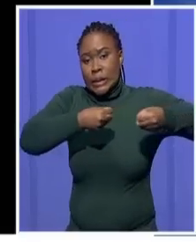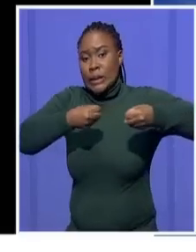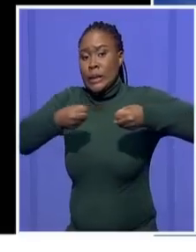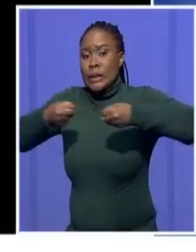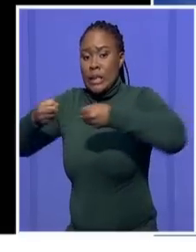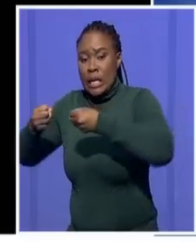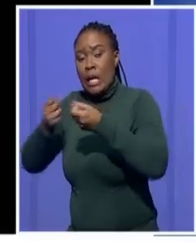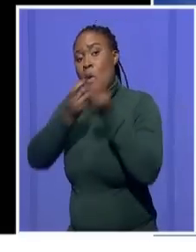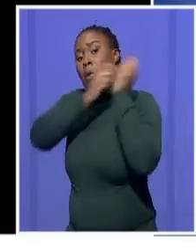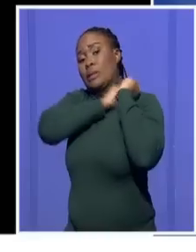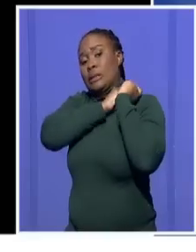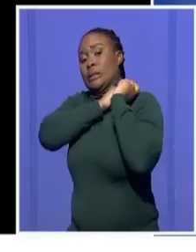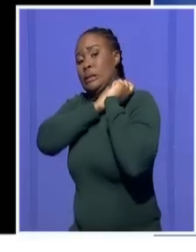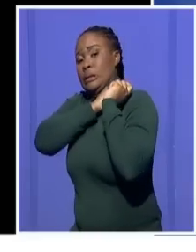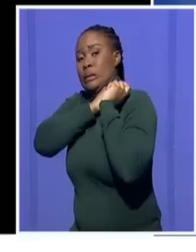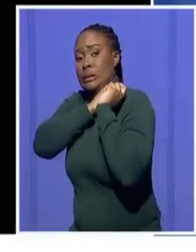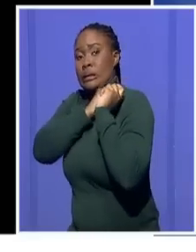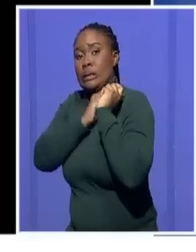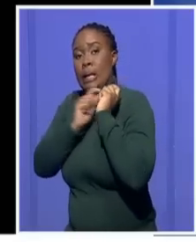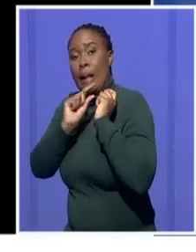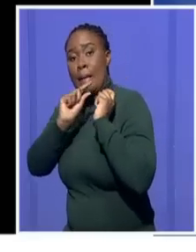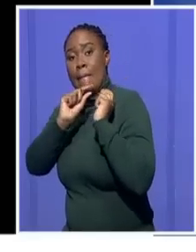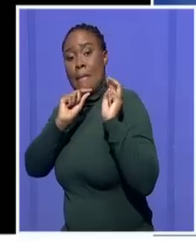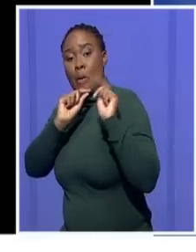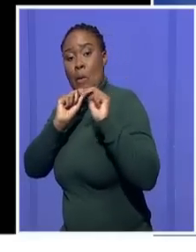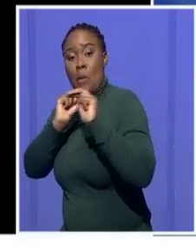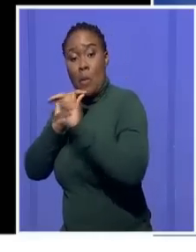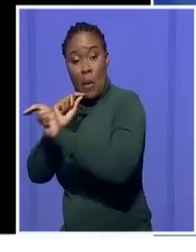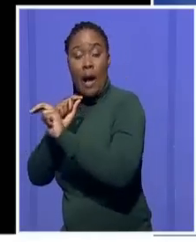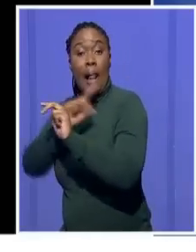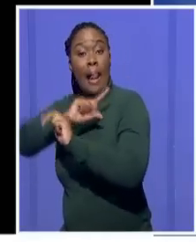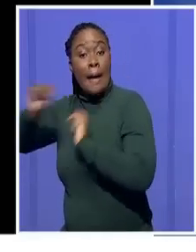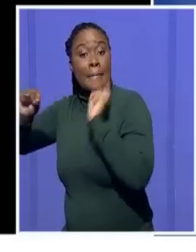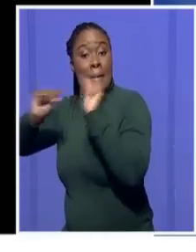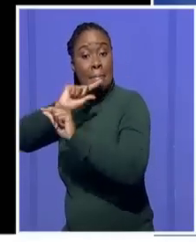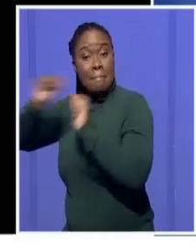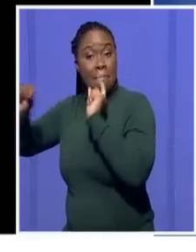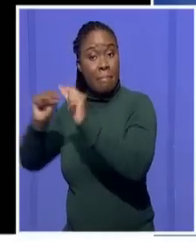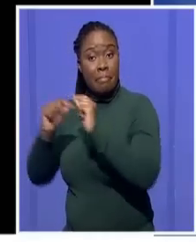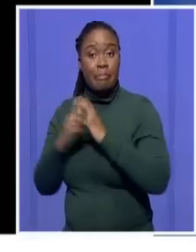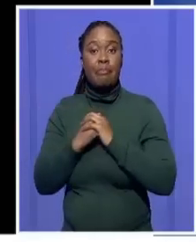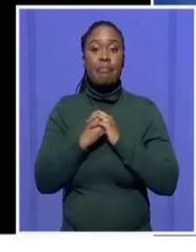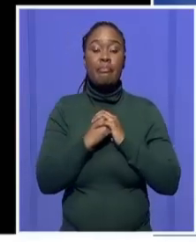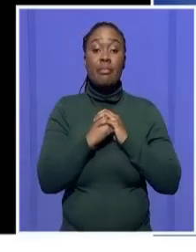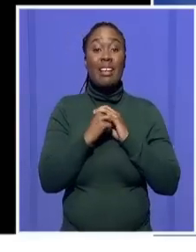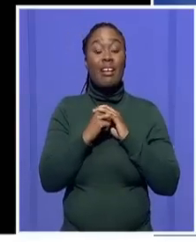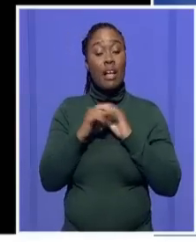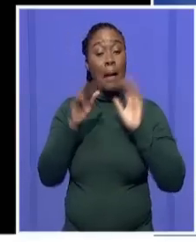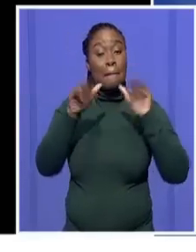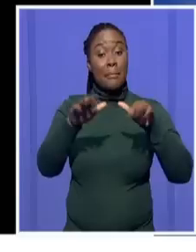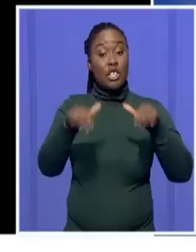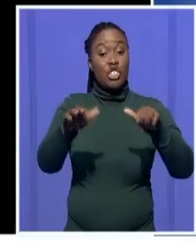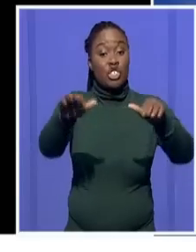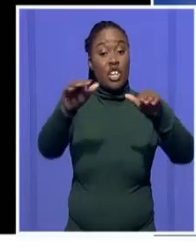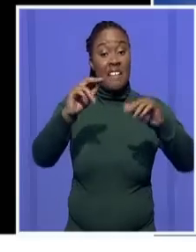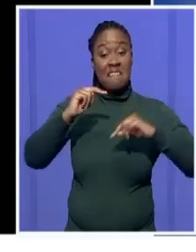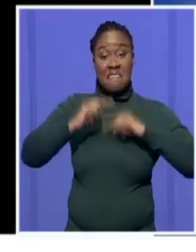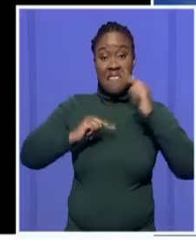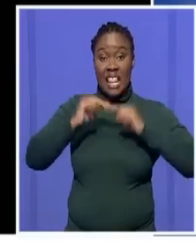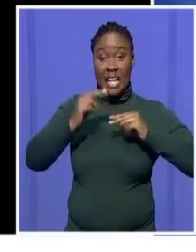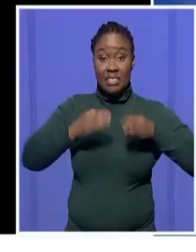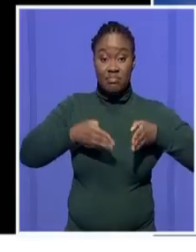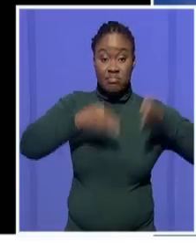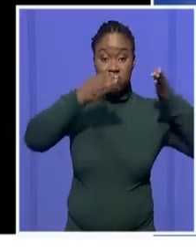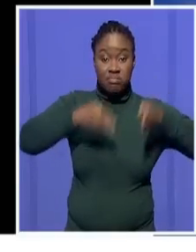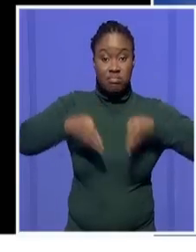in between holiday flats. And a lot of these complexes and these flats along the beach side here are inhabited by people that live